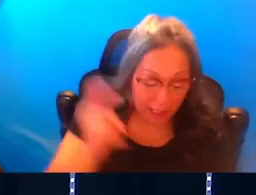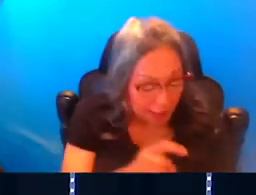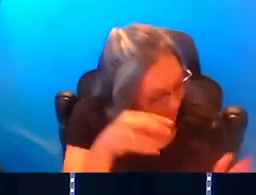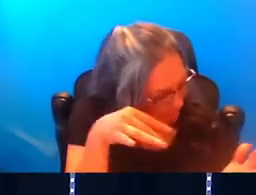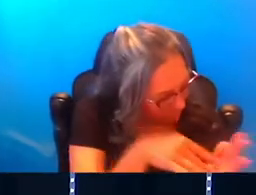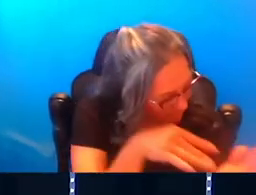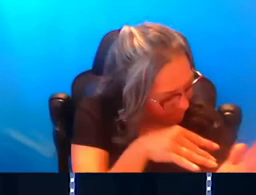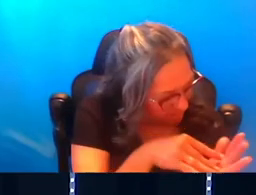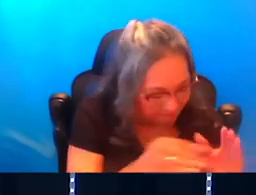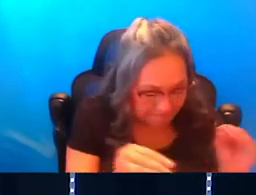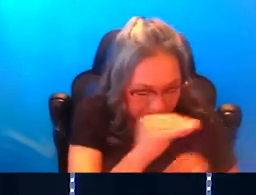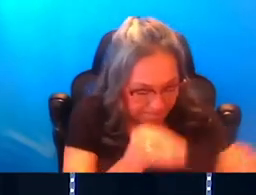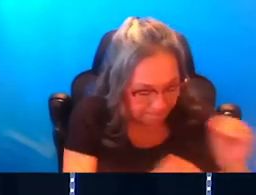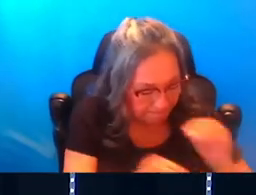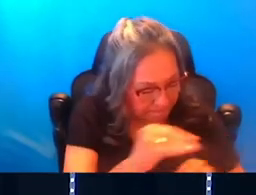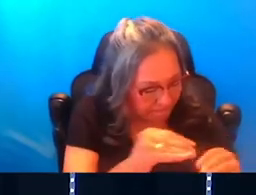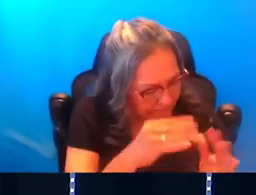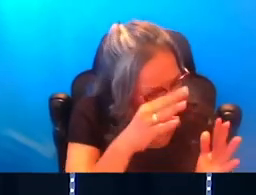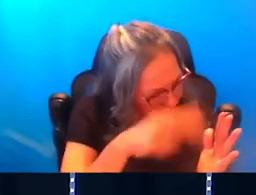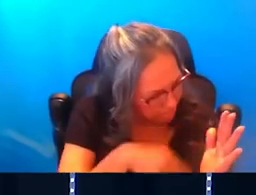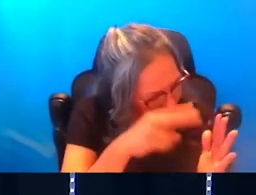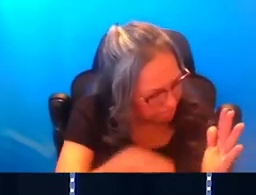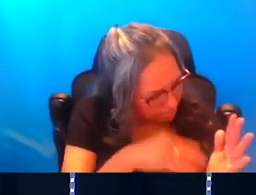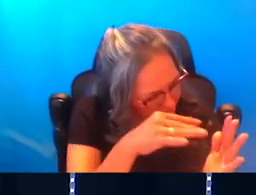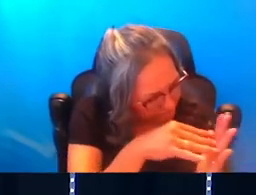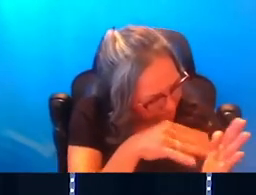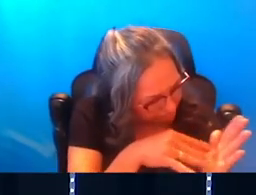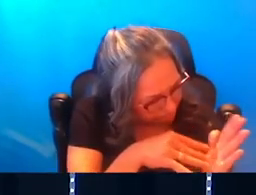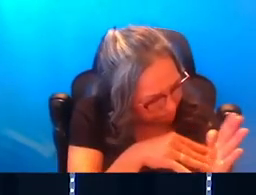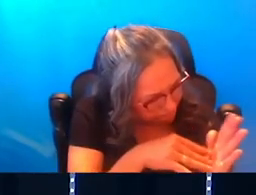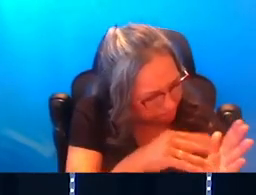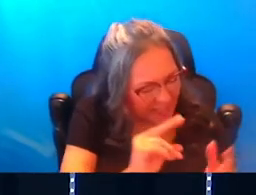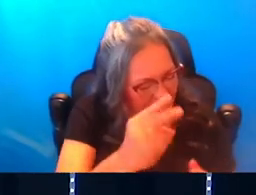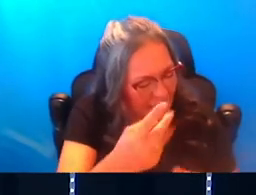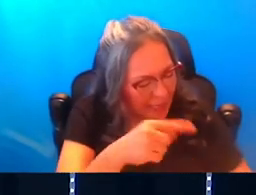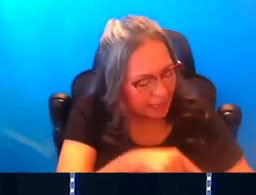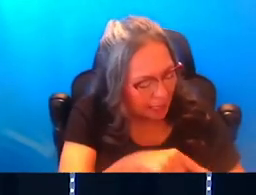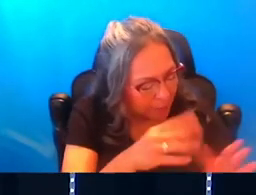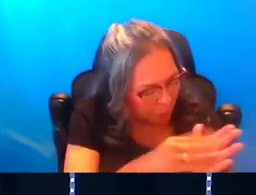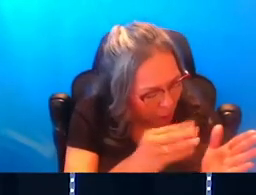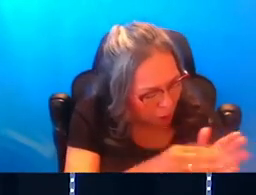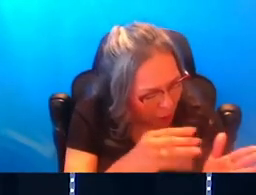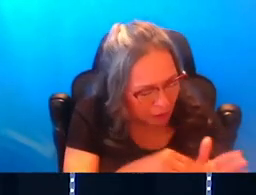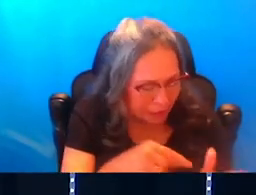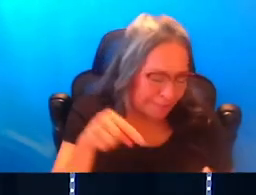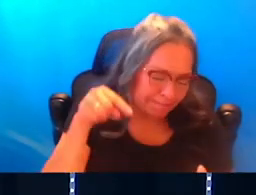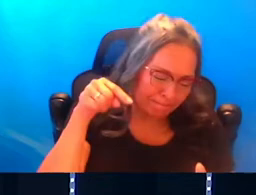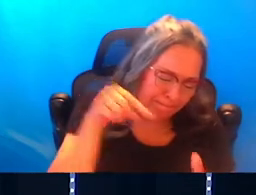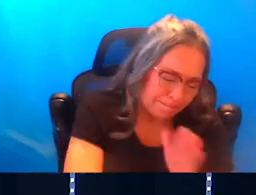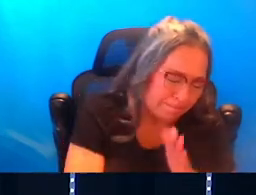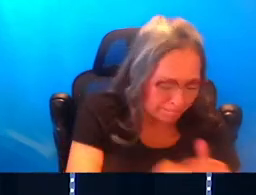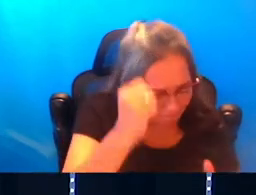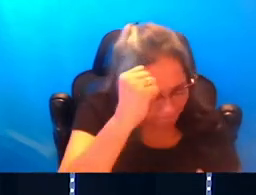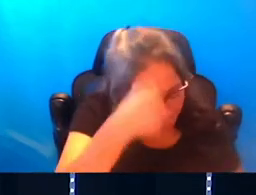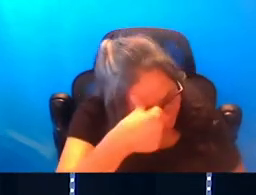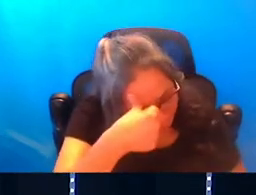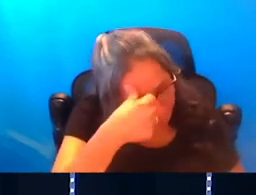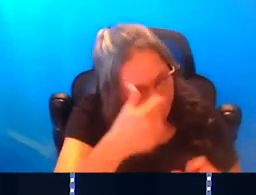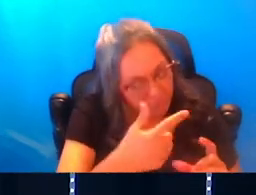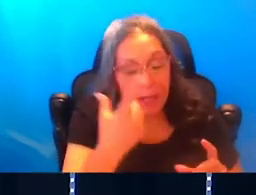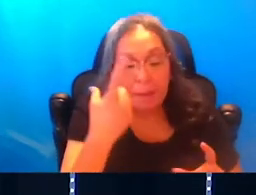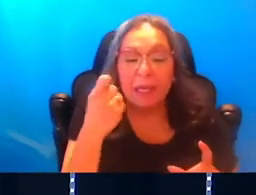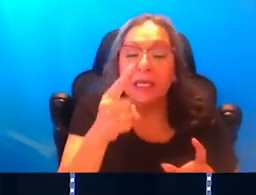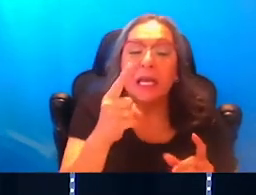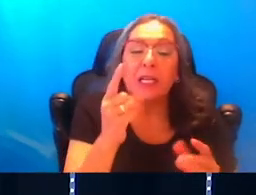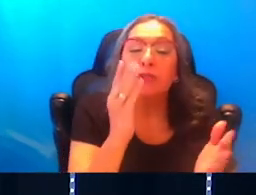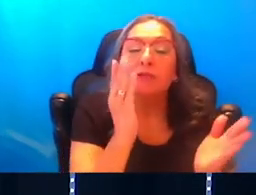reorganize your thoughts, and you go back through it again, and you learn it a second time, and everything goes way, way deeper, right? Because the process of getting ready for